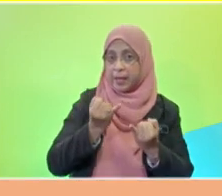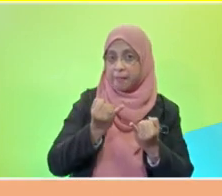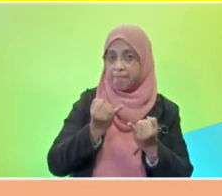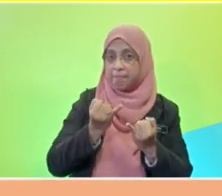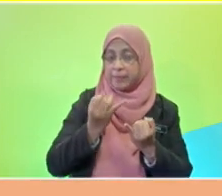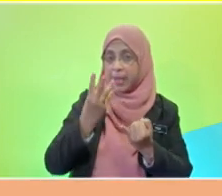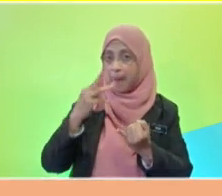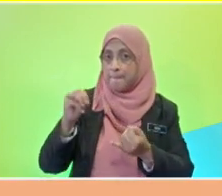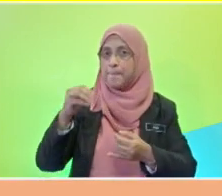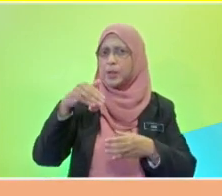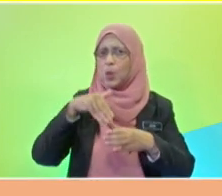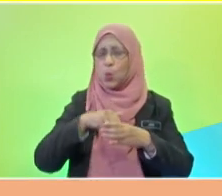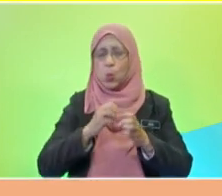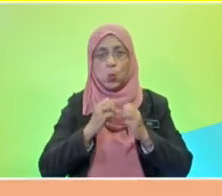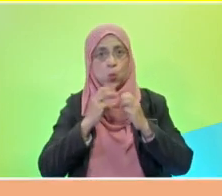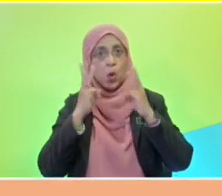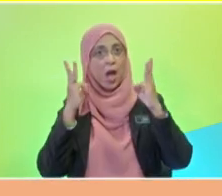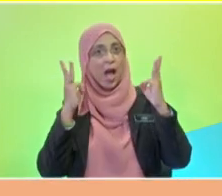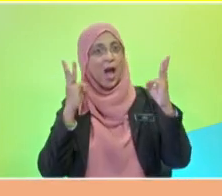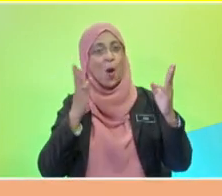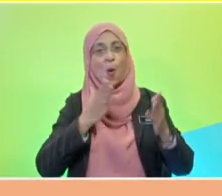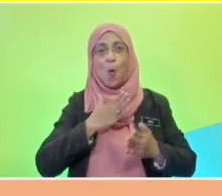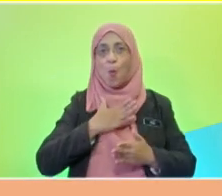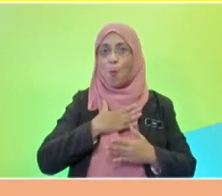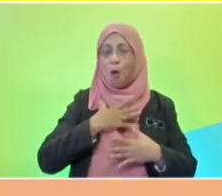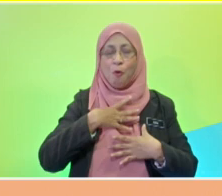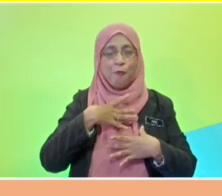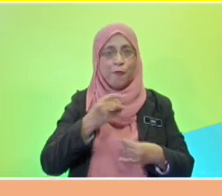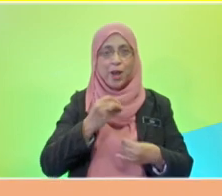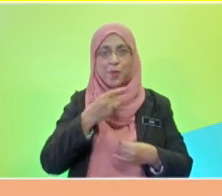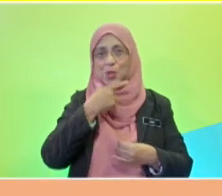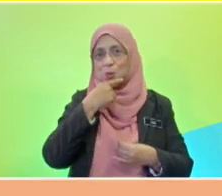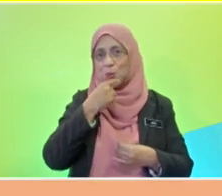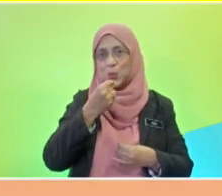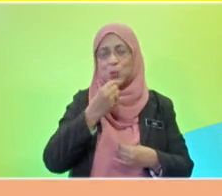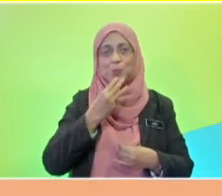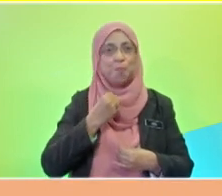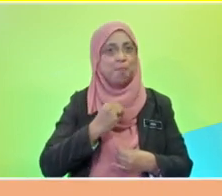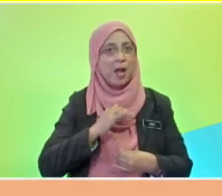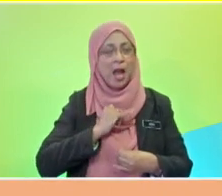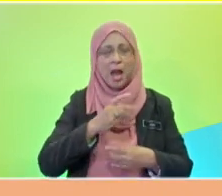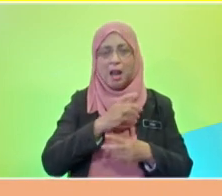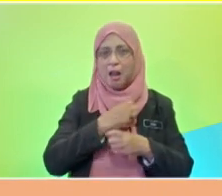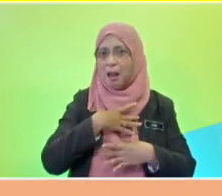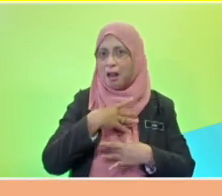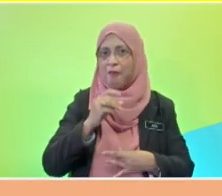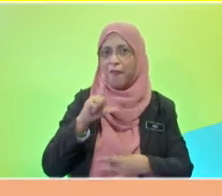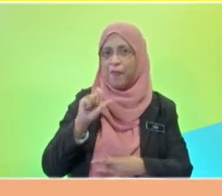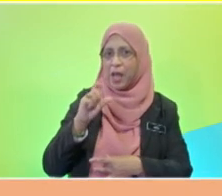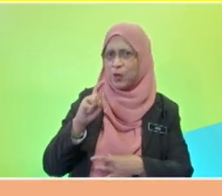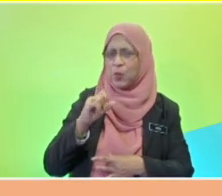I invite them in. Wow, my favorite sweet is here. I love laddu, says